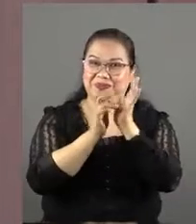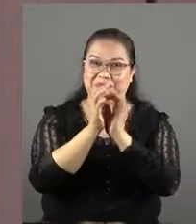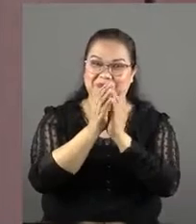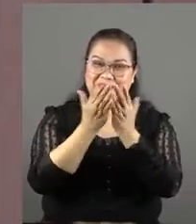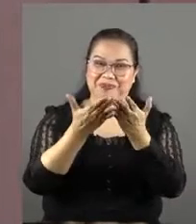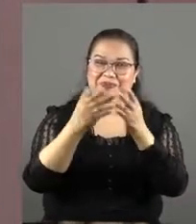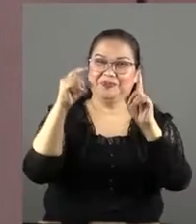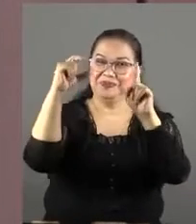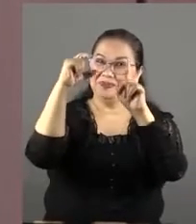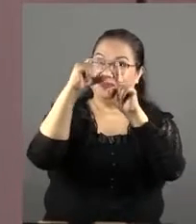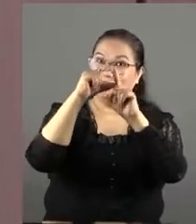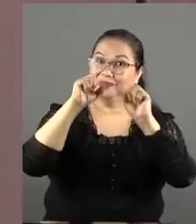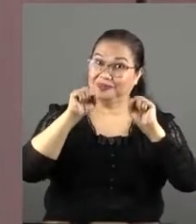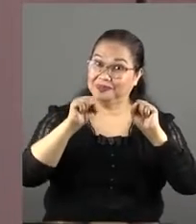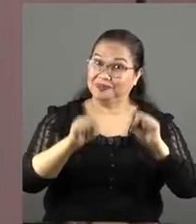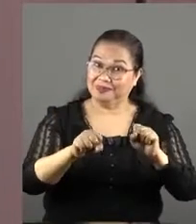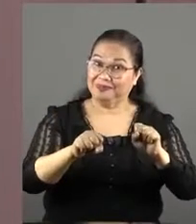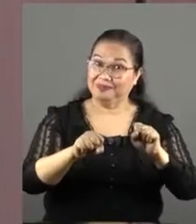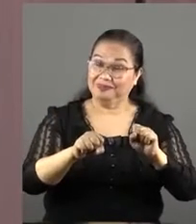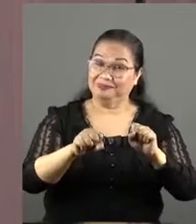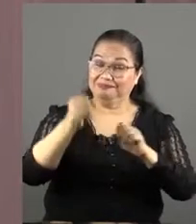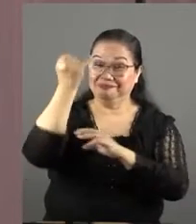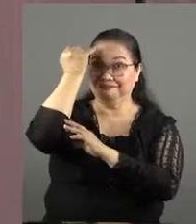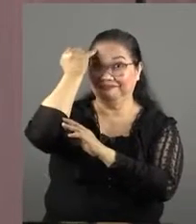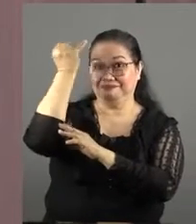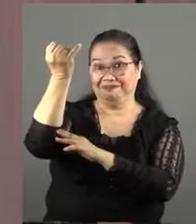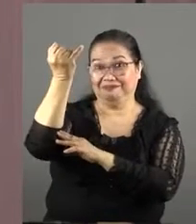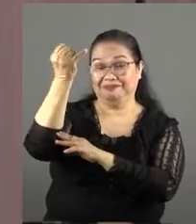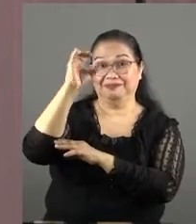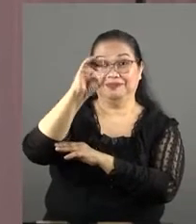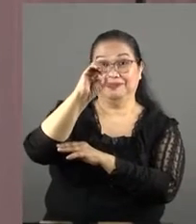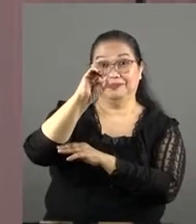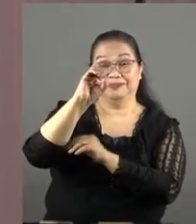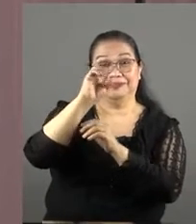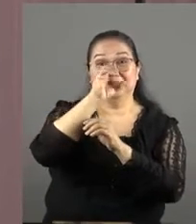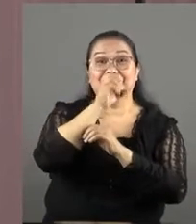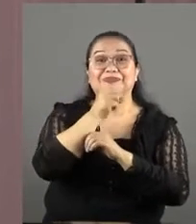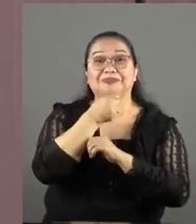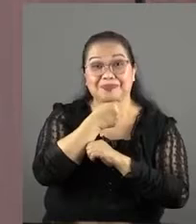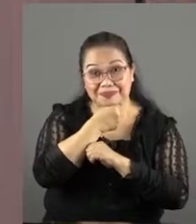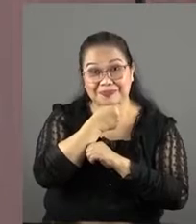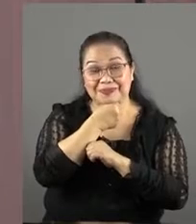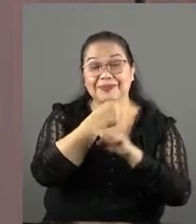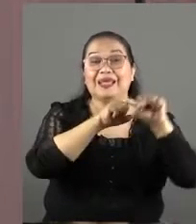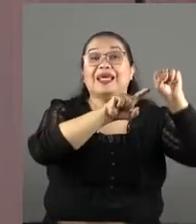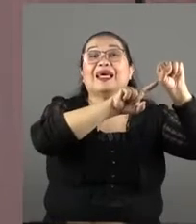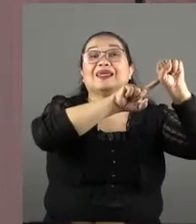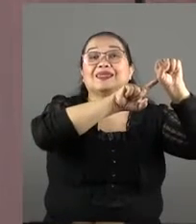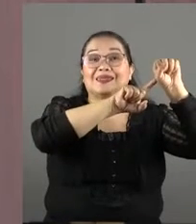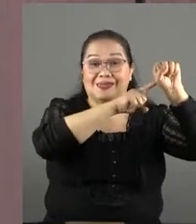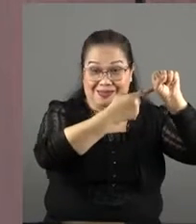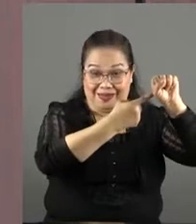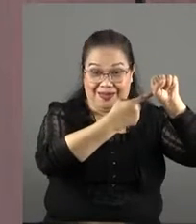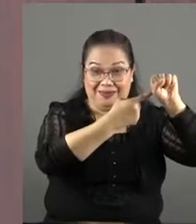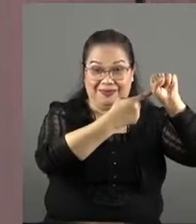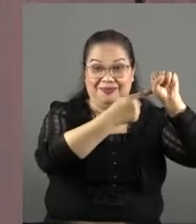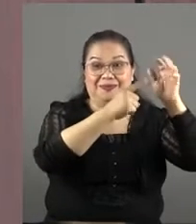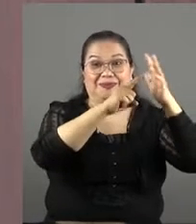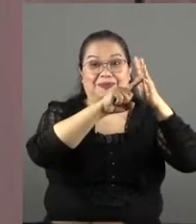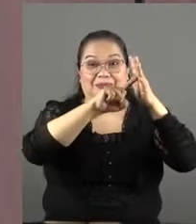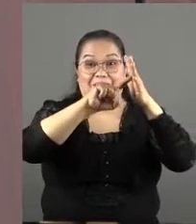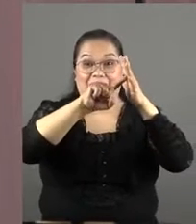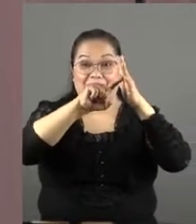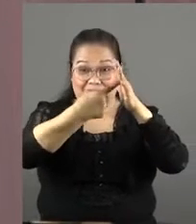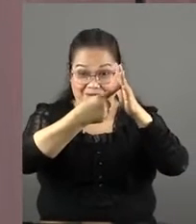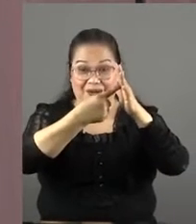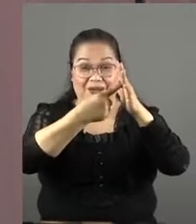but can I introduce the idea that the word old here means initial covenant? And we